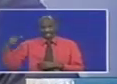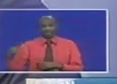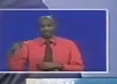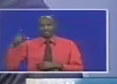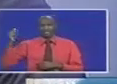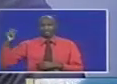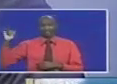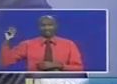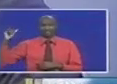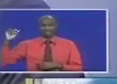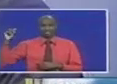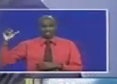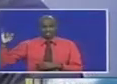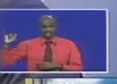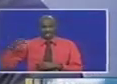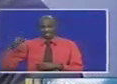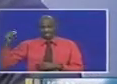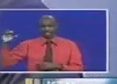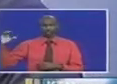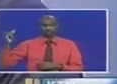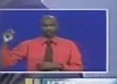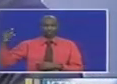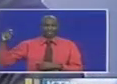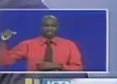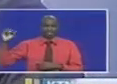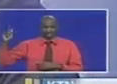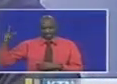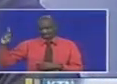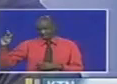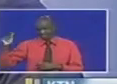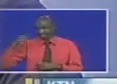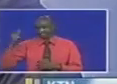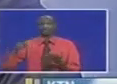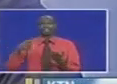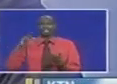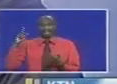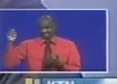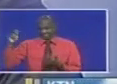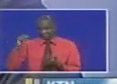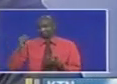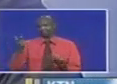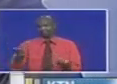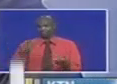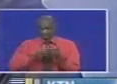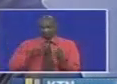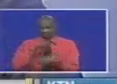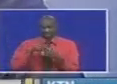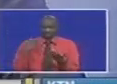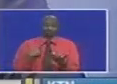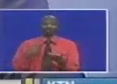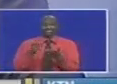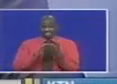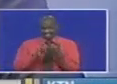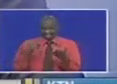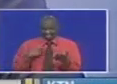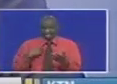at Kachungira, and at KTN Kenya. Meanwhile, in the studio, we are with us the Principal Secretary in the Ministry of Devolution and